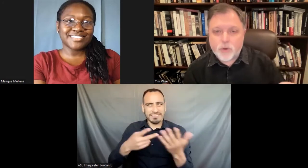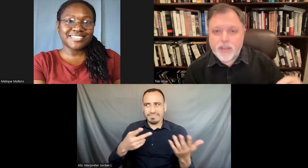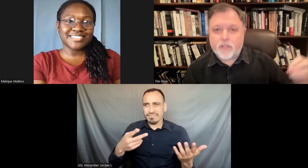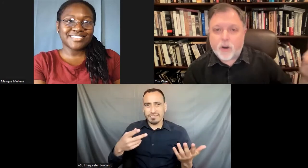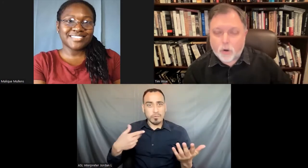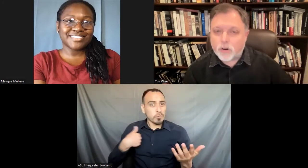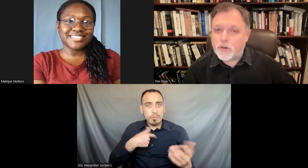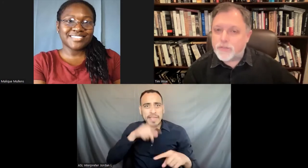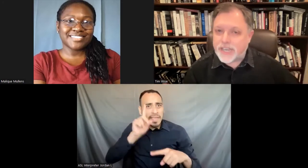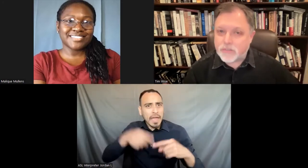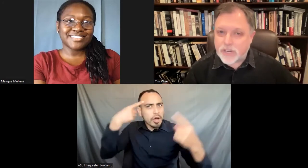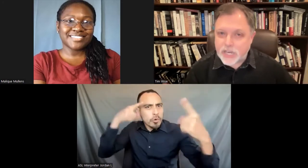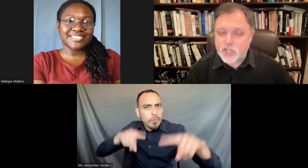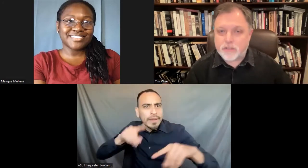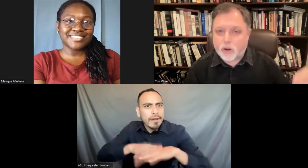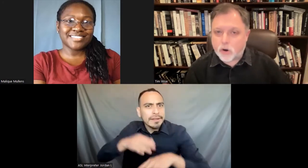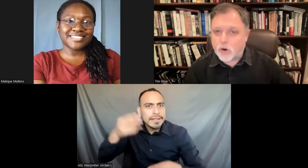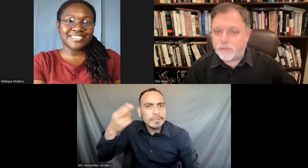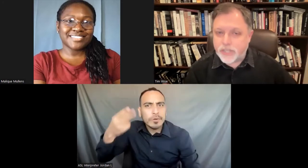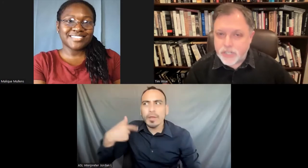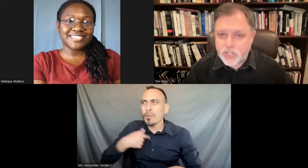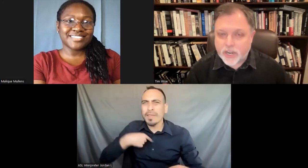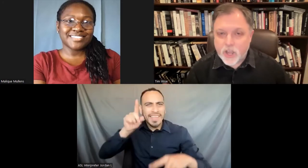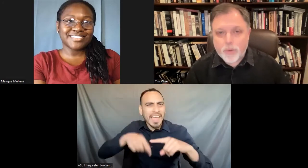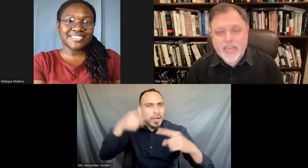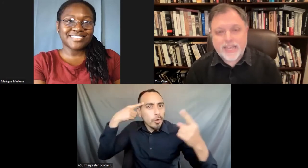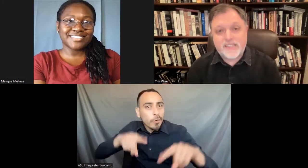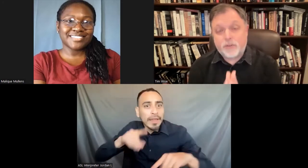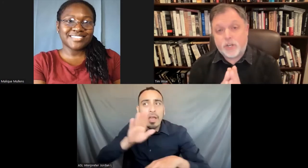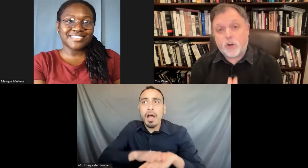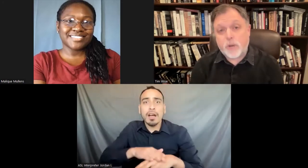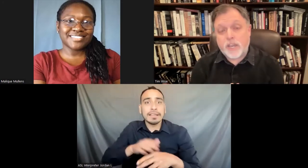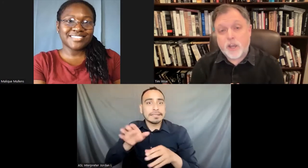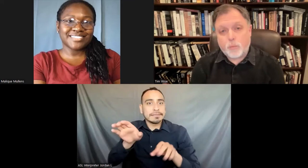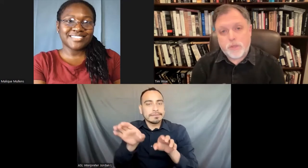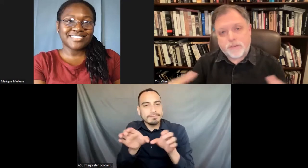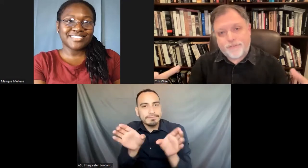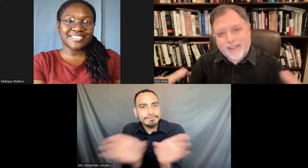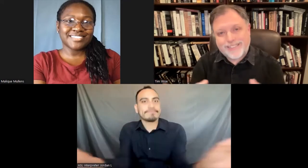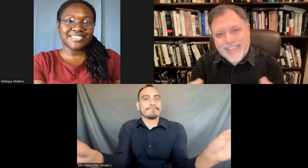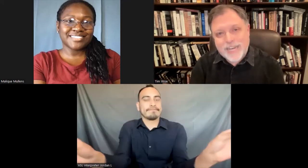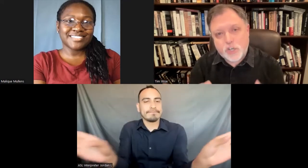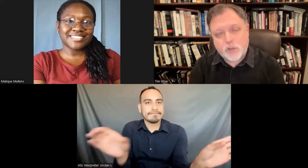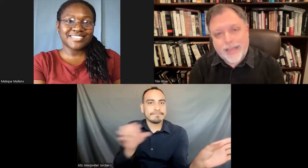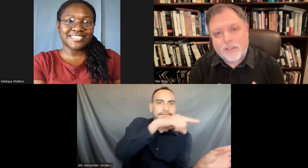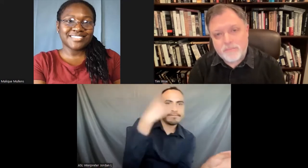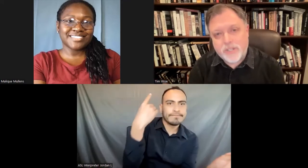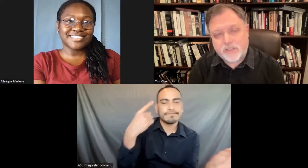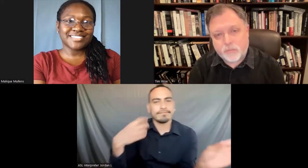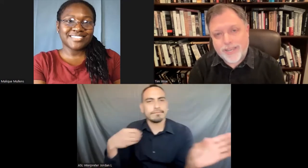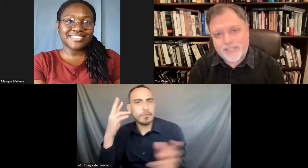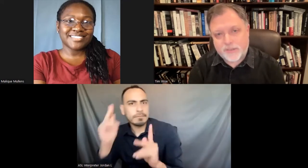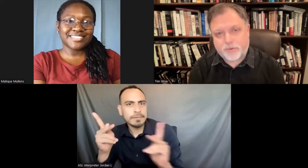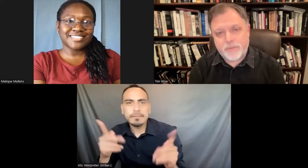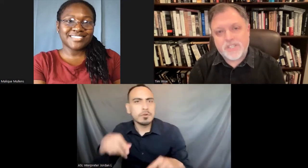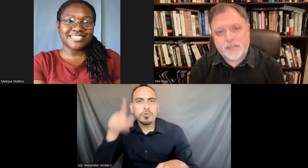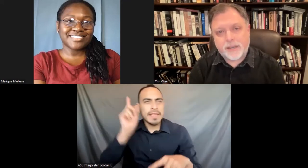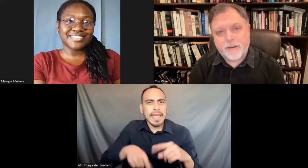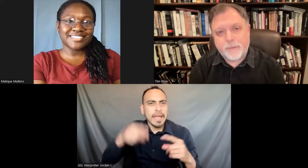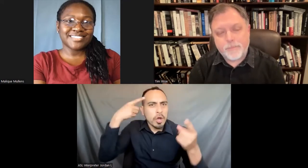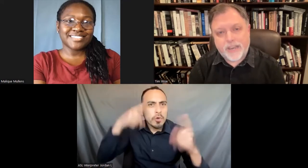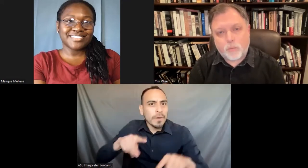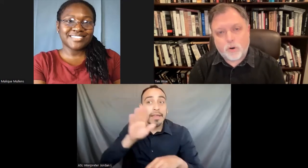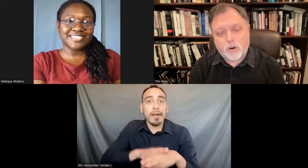even agree on the horror of segregation, the horror of lynching. We can't even agree with the foundational elements of white